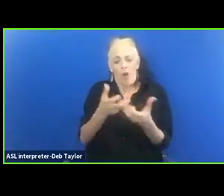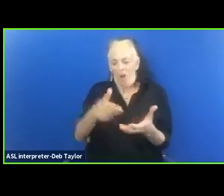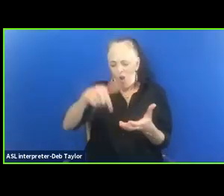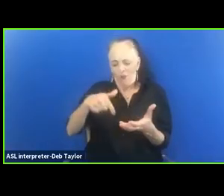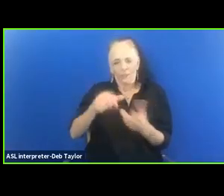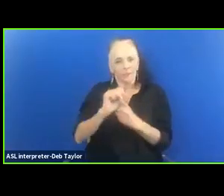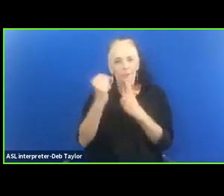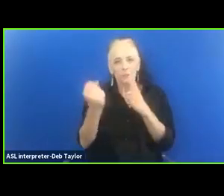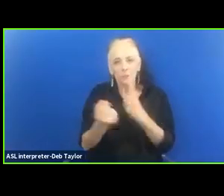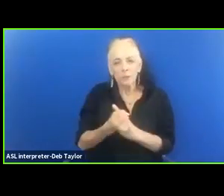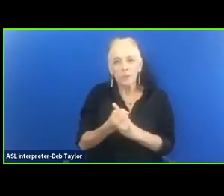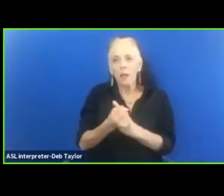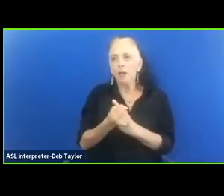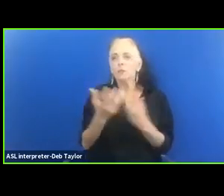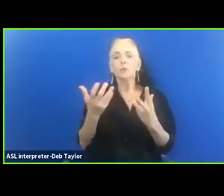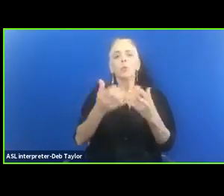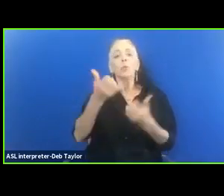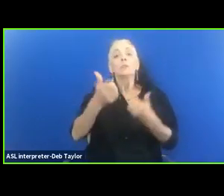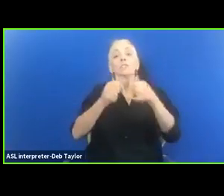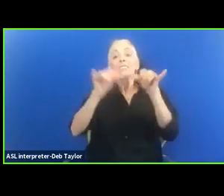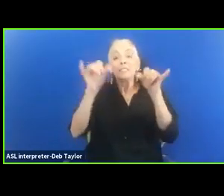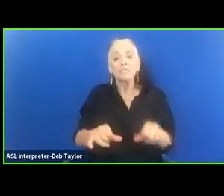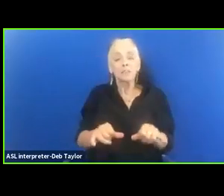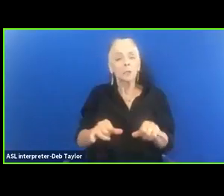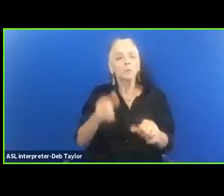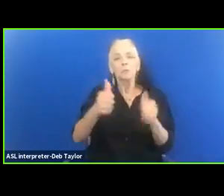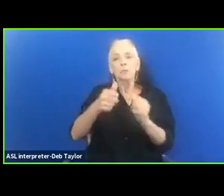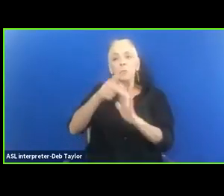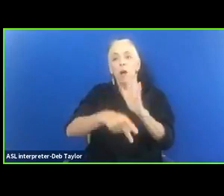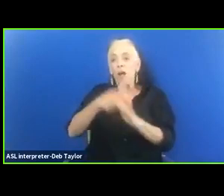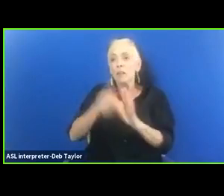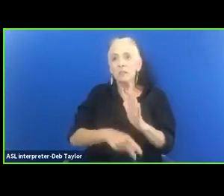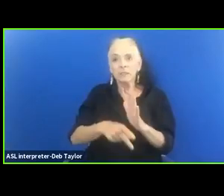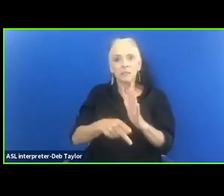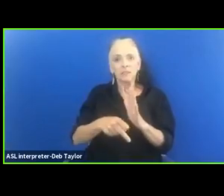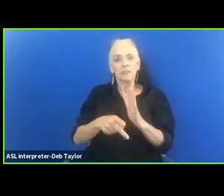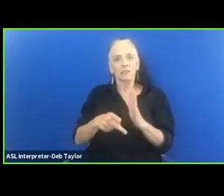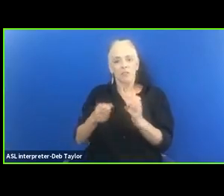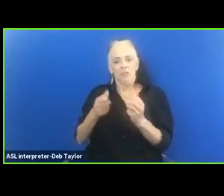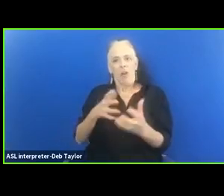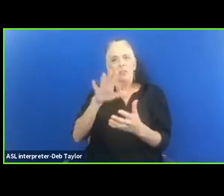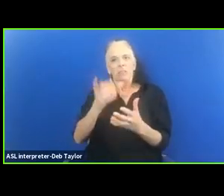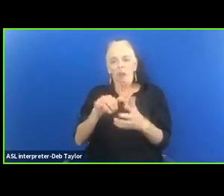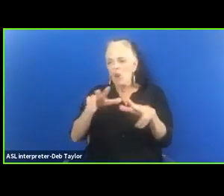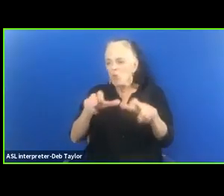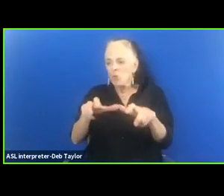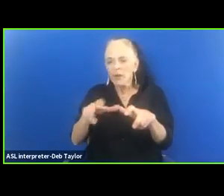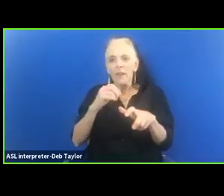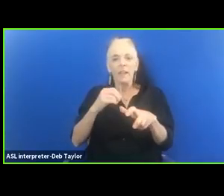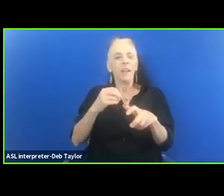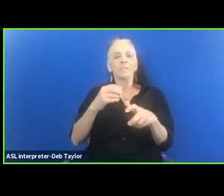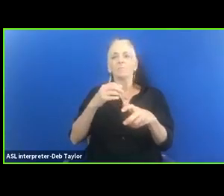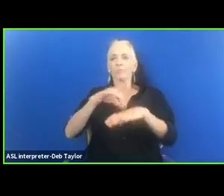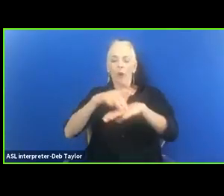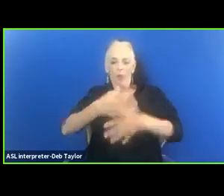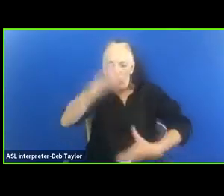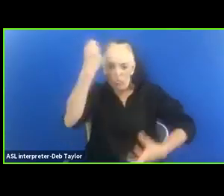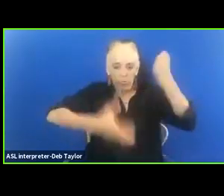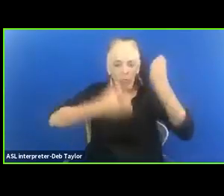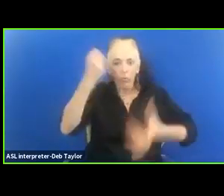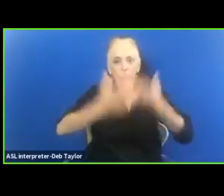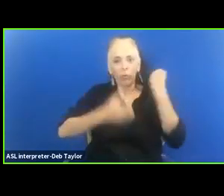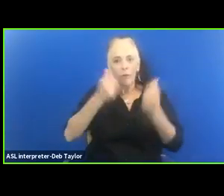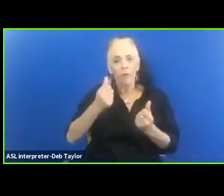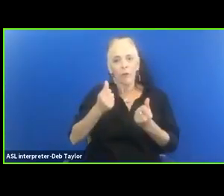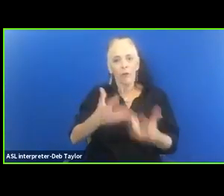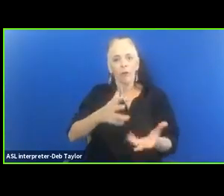systems and policies driven by greed and extraction are failing us right now? And how do we move to respond collectively,